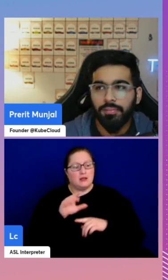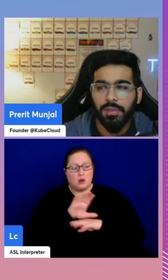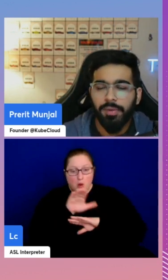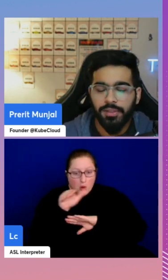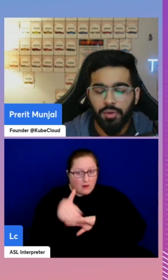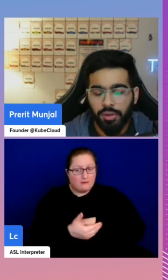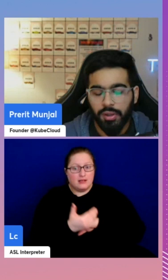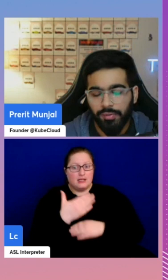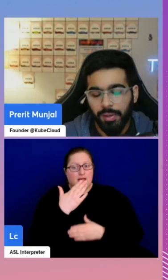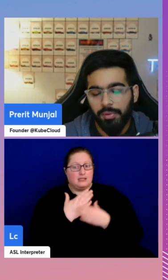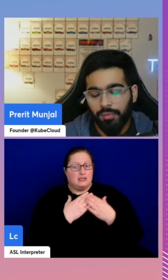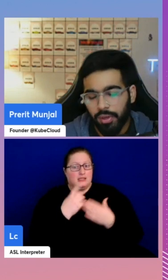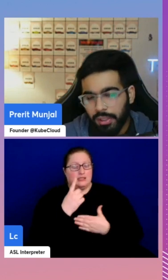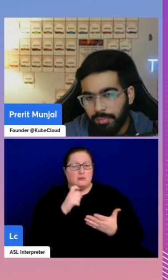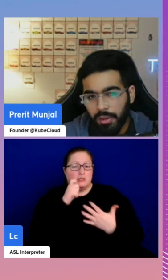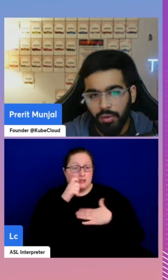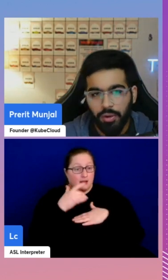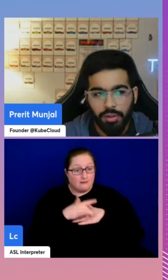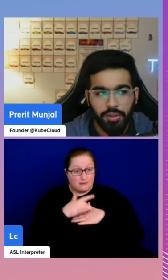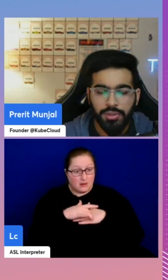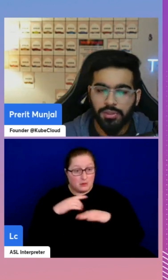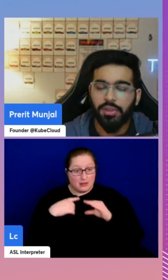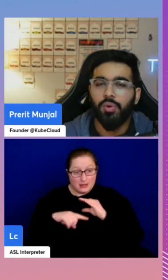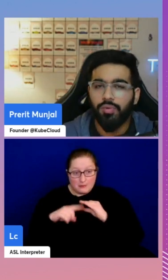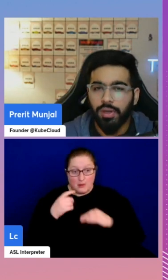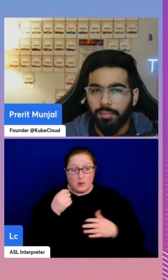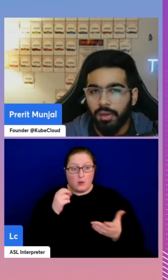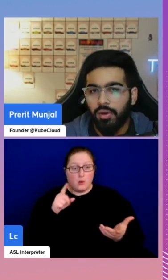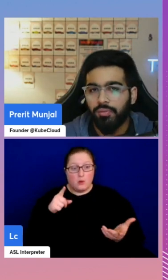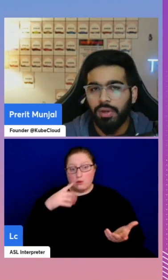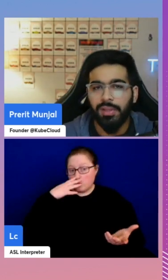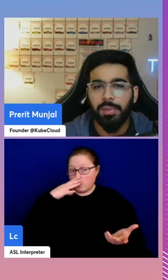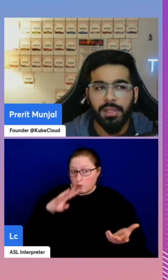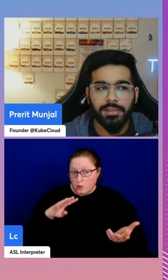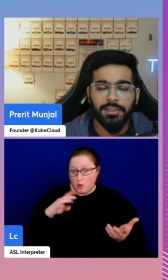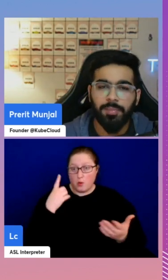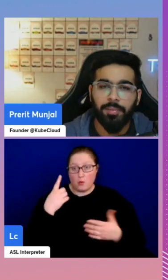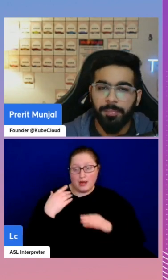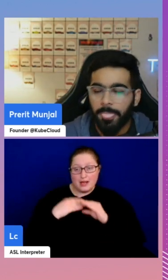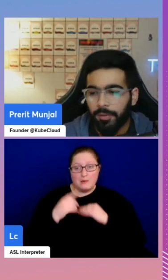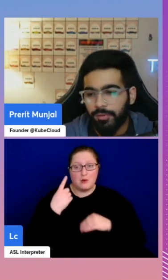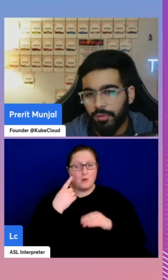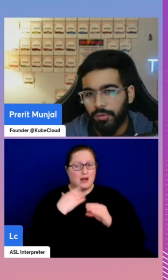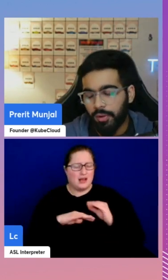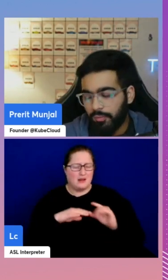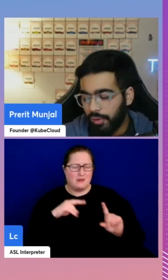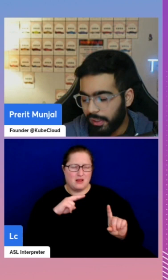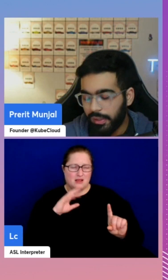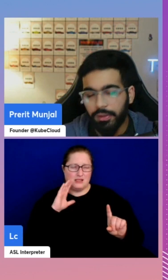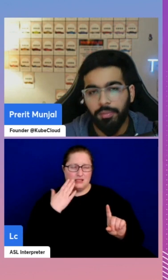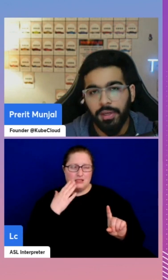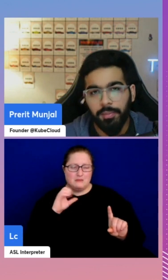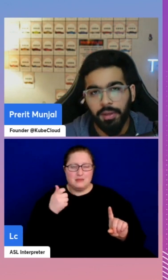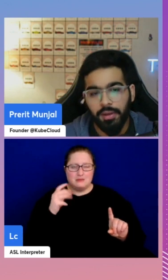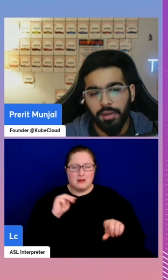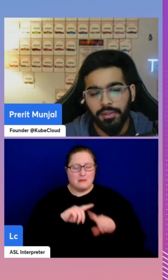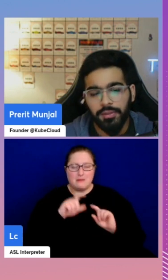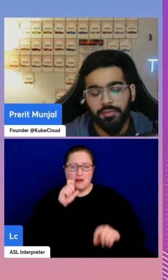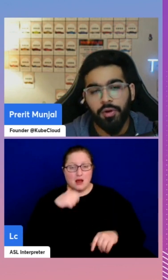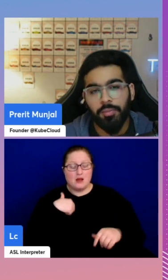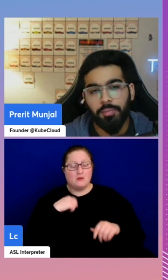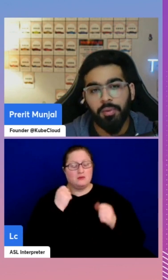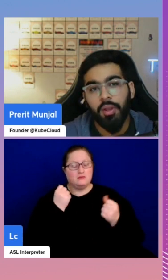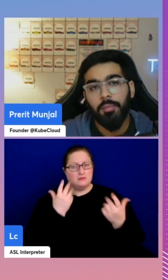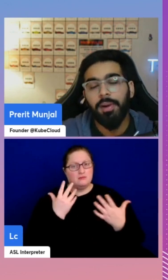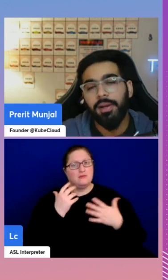overnight somebody is not available on email, or you just ignore one email, or one email is in spam. So we created multiple